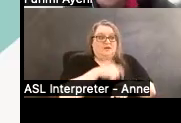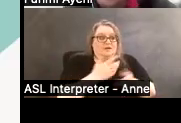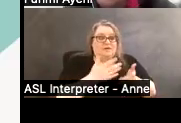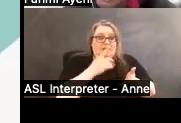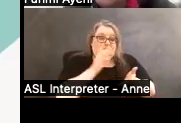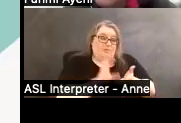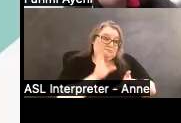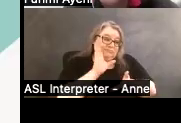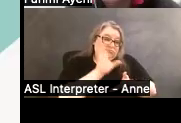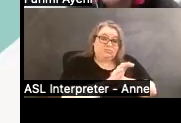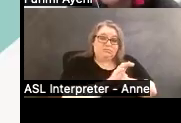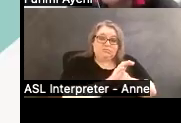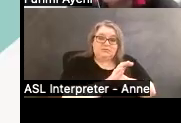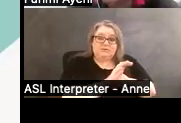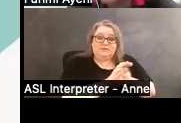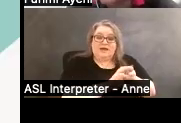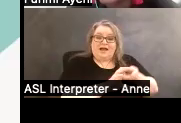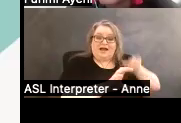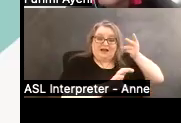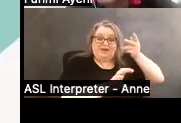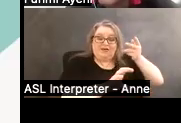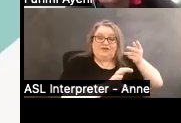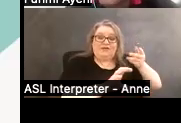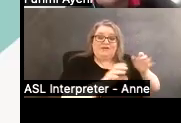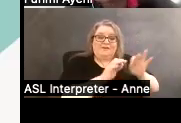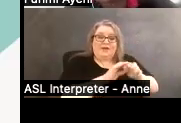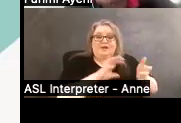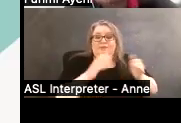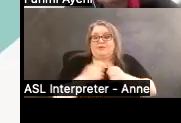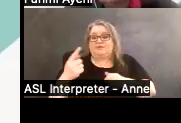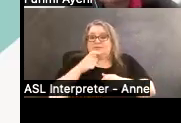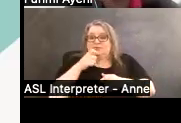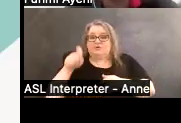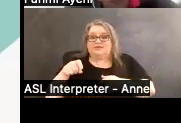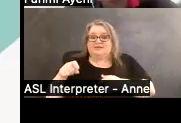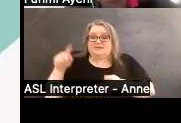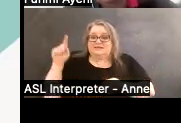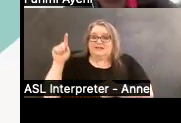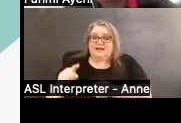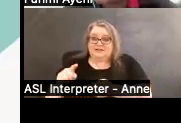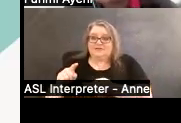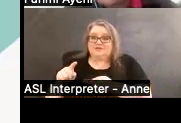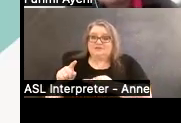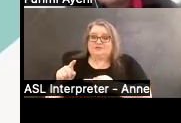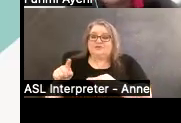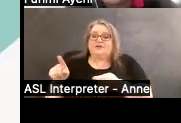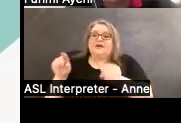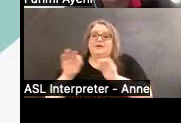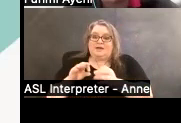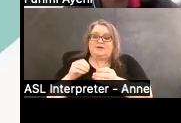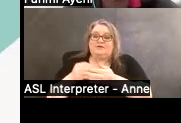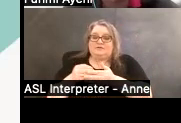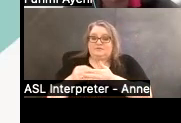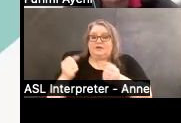a much higher amount compared to a survivor who only needs a lesser amount of money multiple times. So